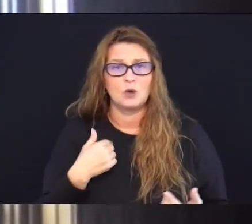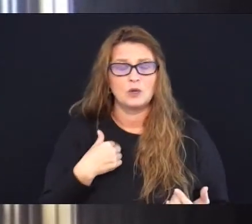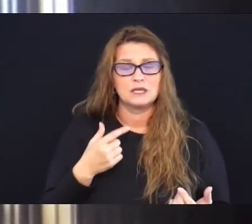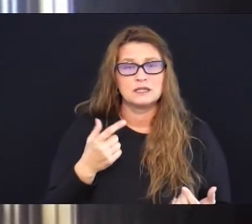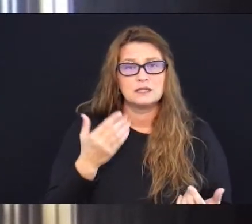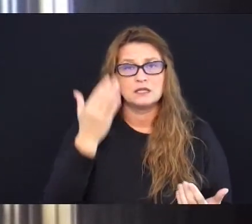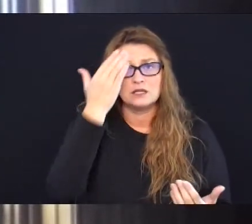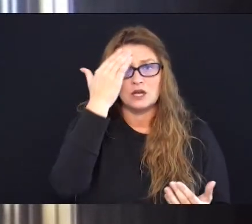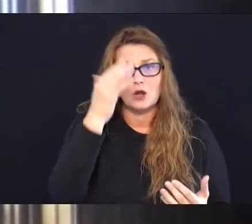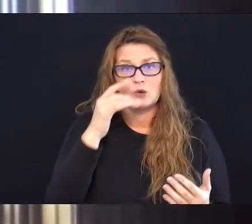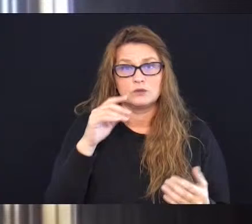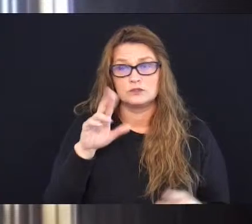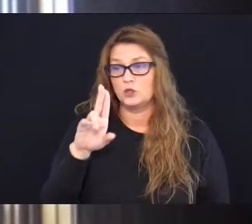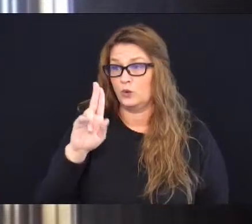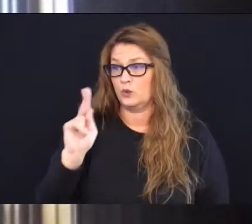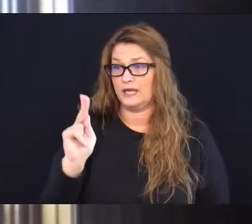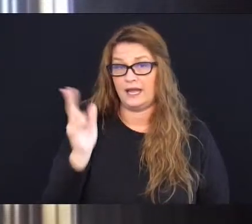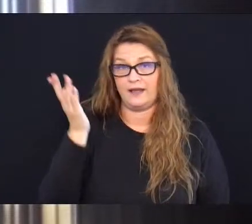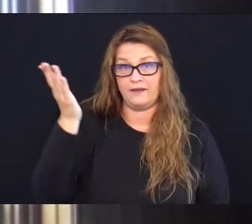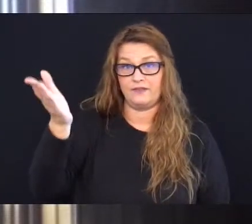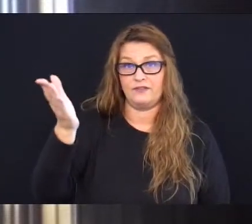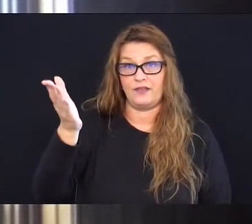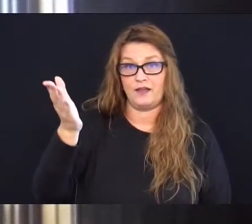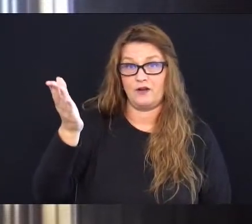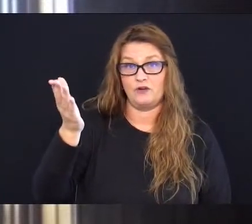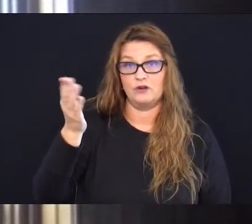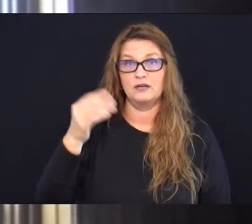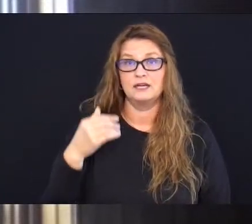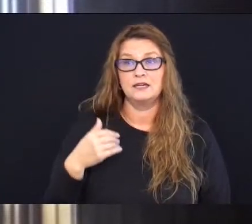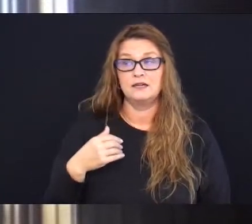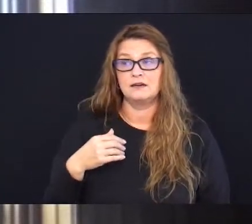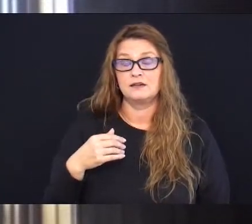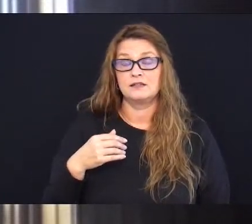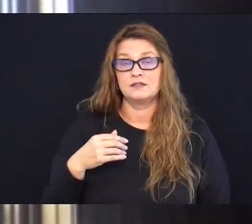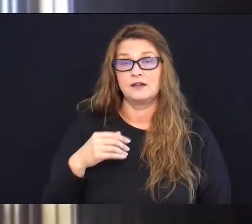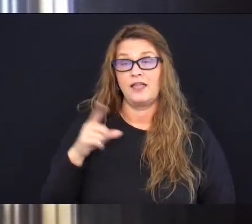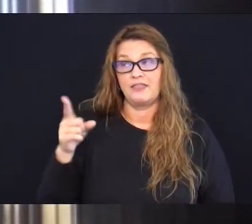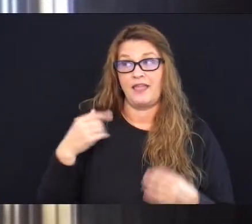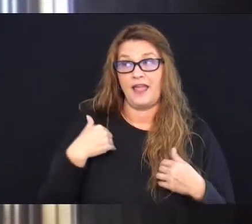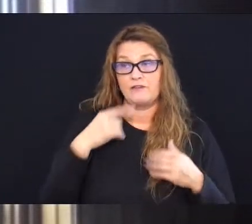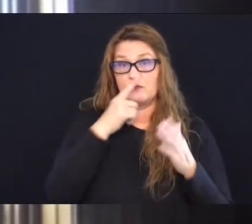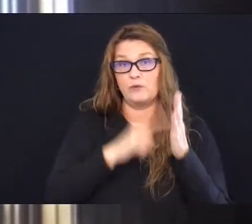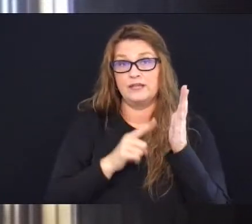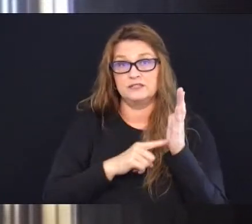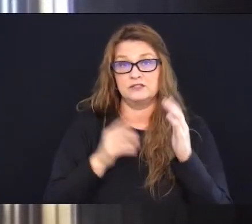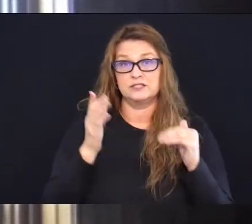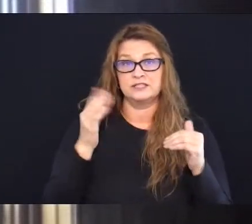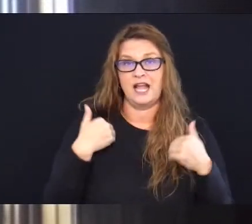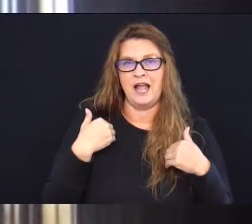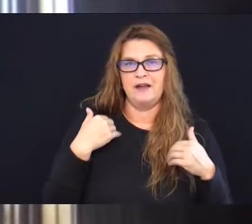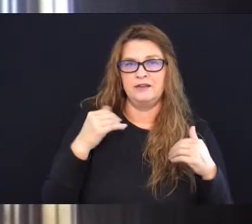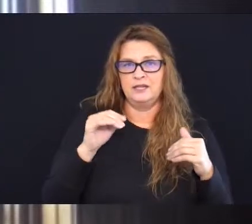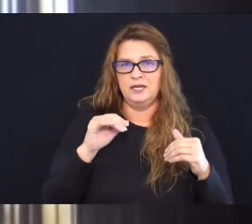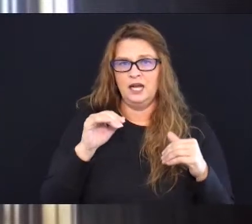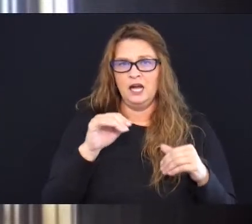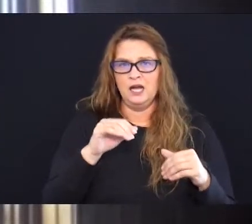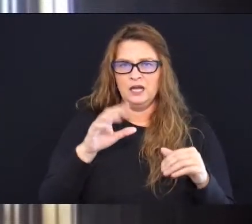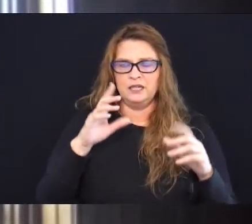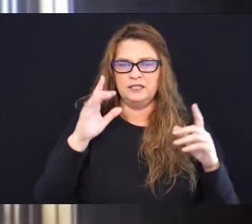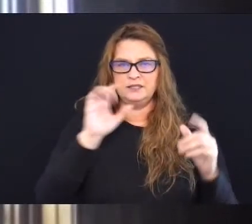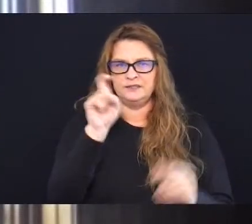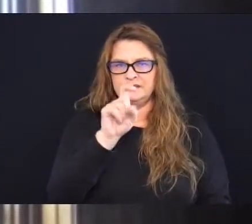from the United Kingdom Biobank, that in people that have had COVID, who have had imaging studies of their